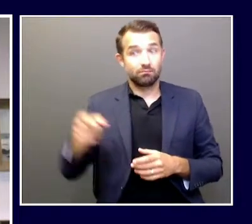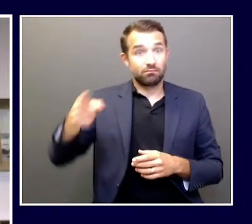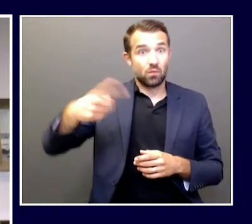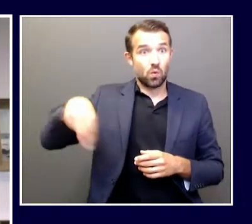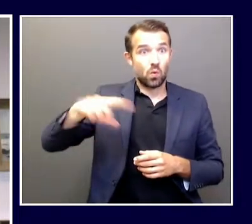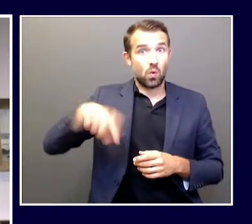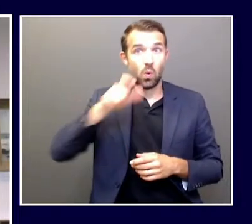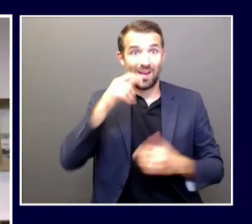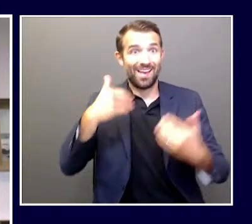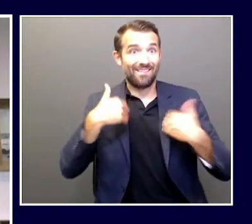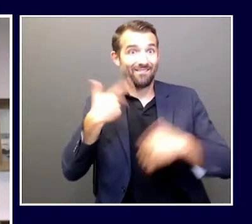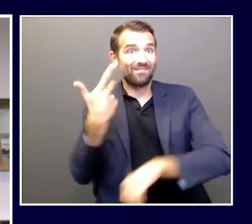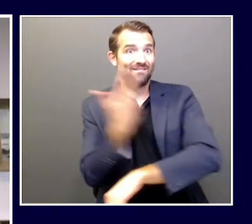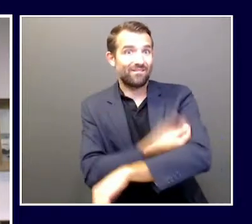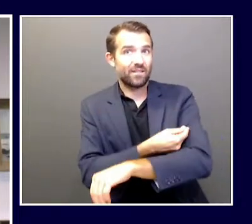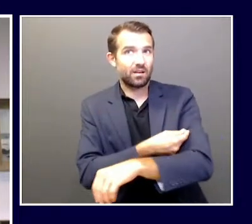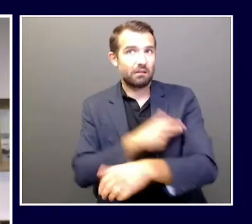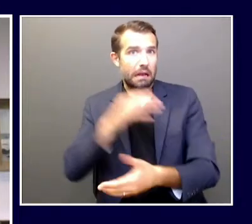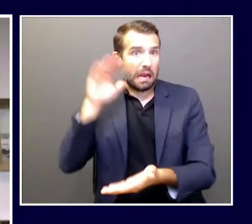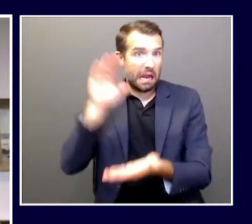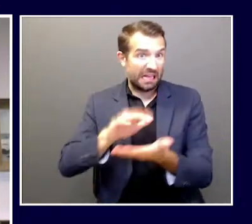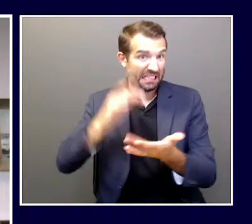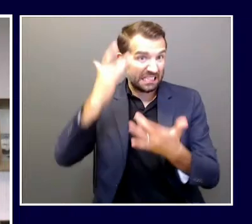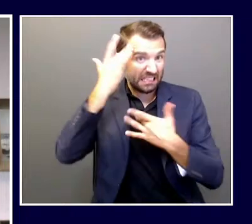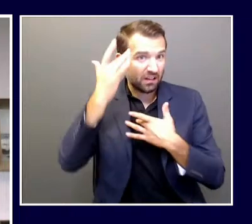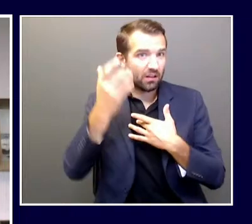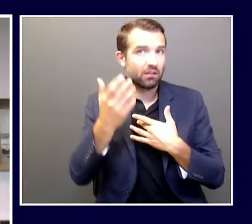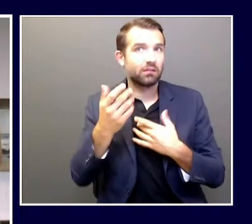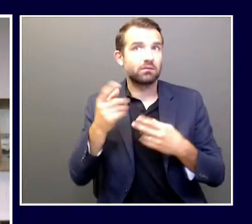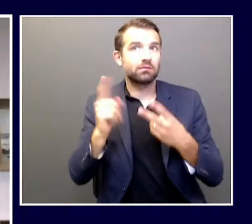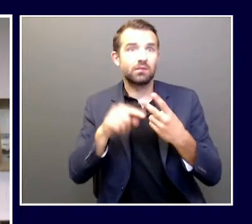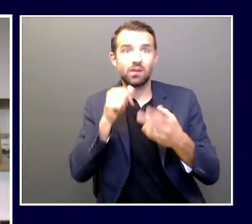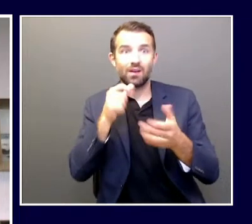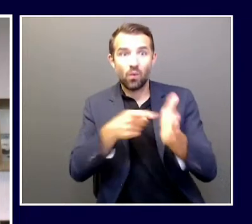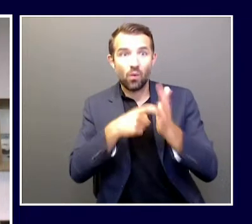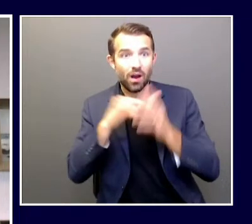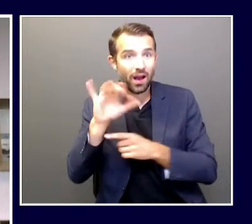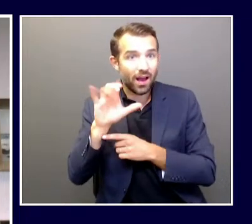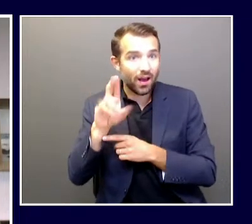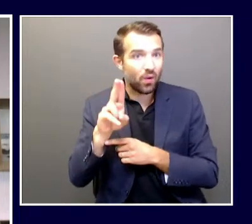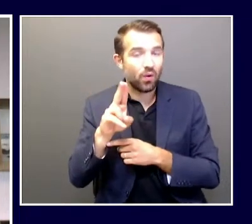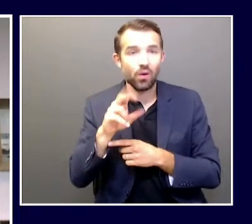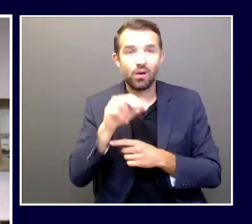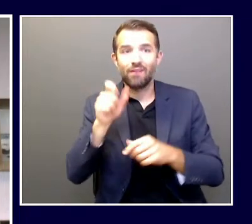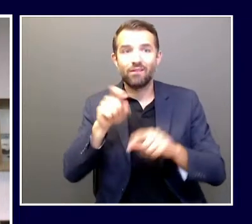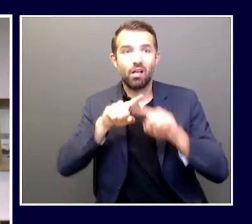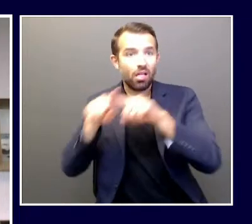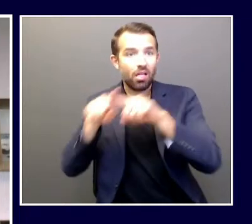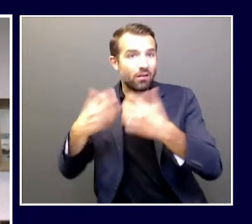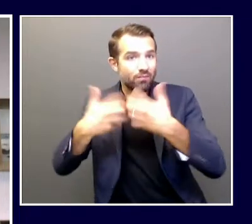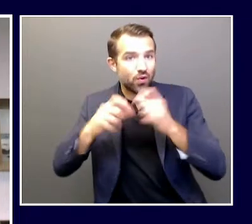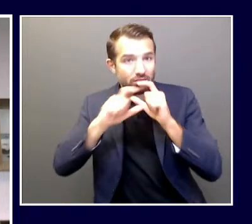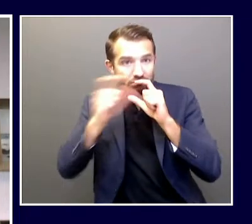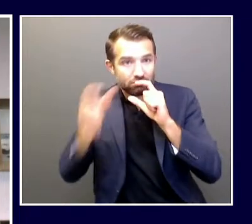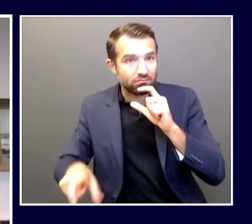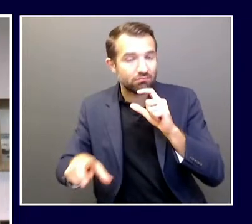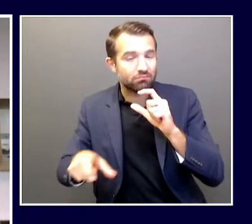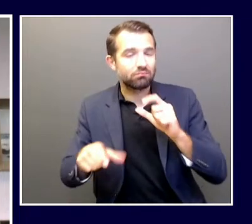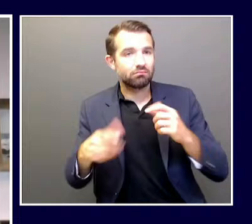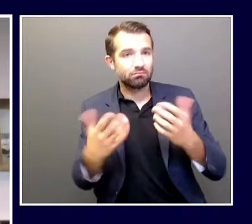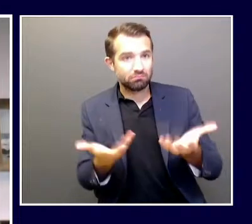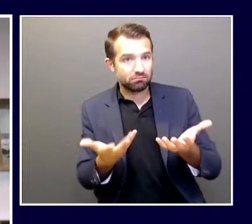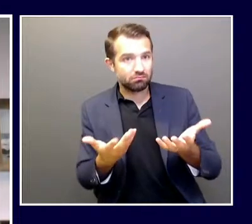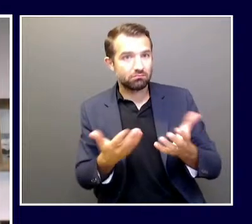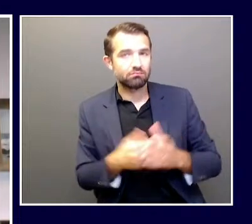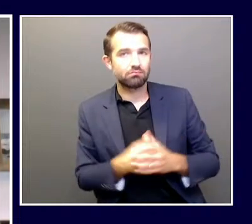than the unvaccinated? Are they not in the ICU? Are they not on ventilators? What can you tell us about that? Because people are still saying,